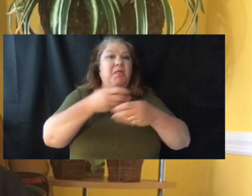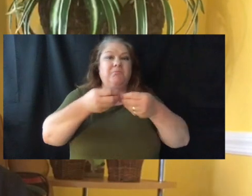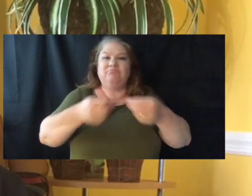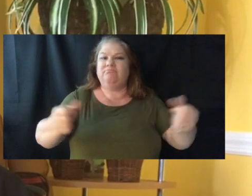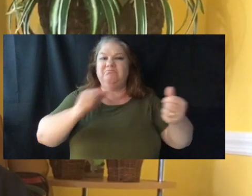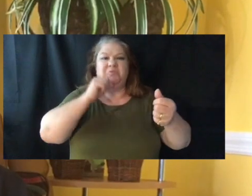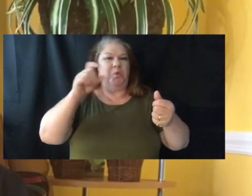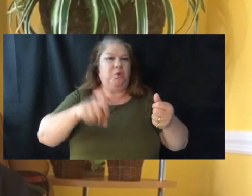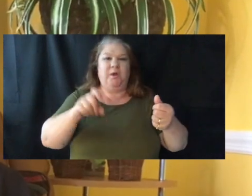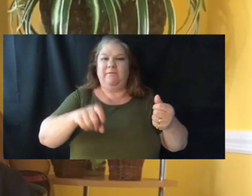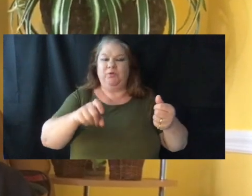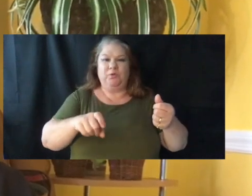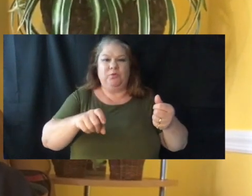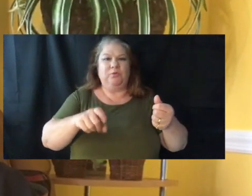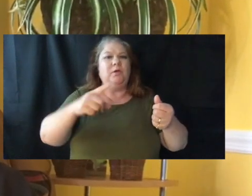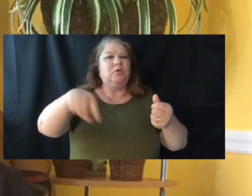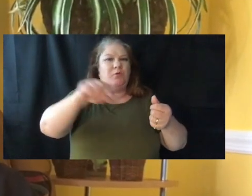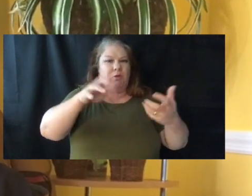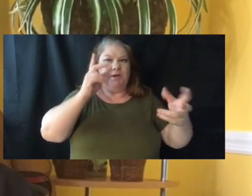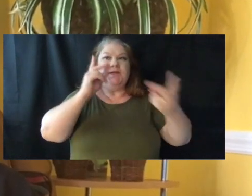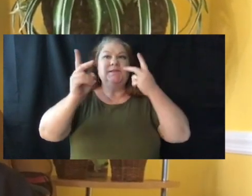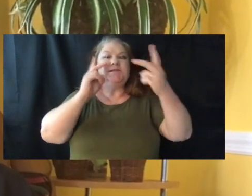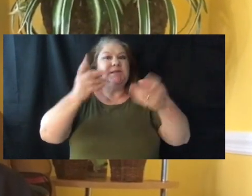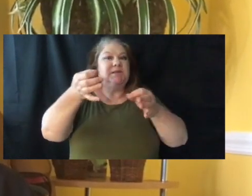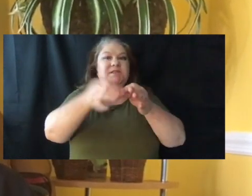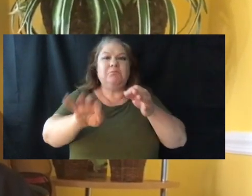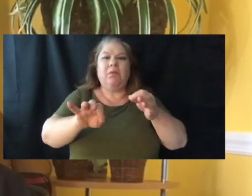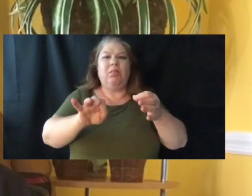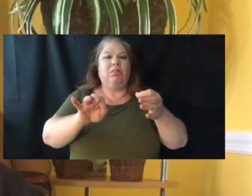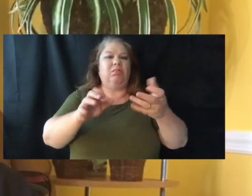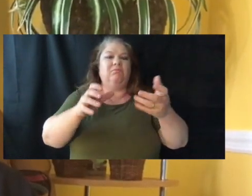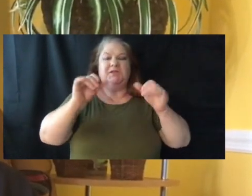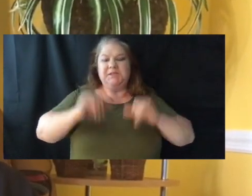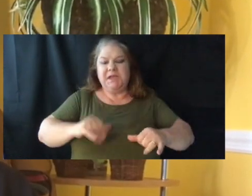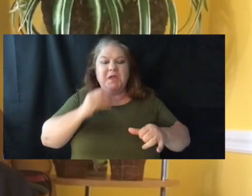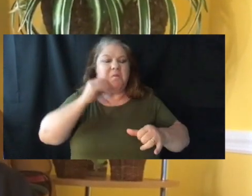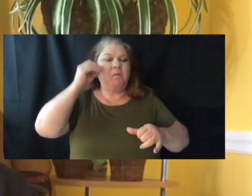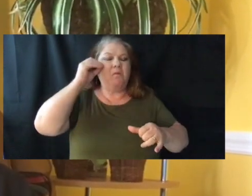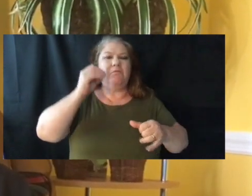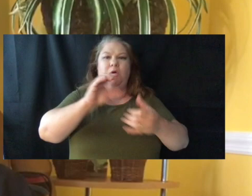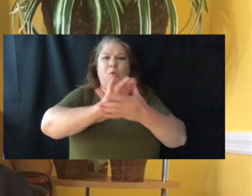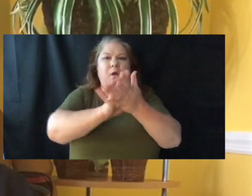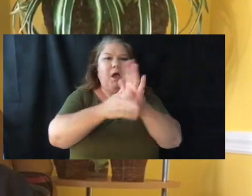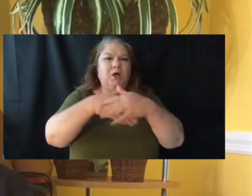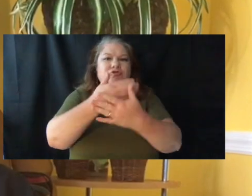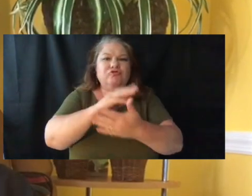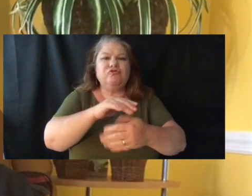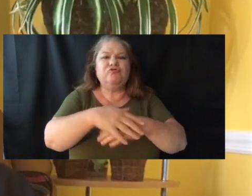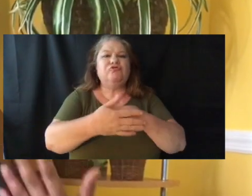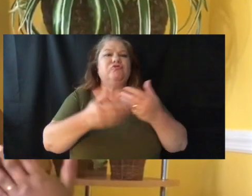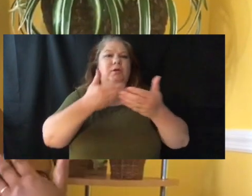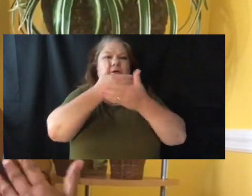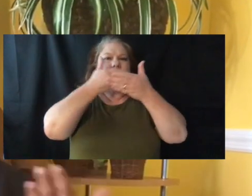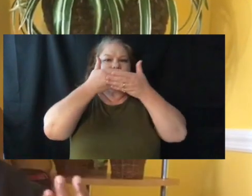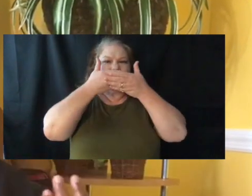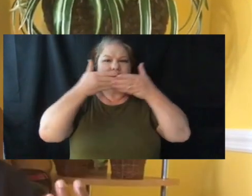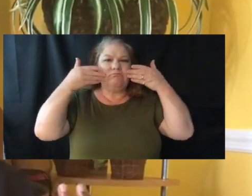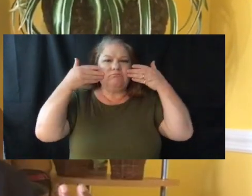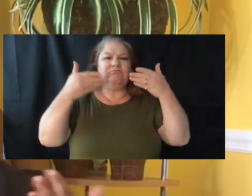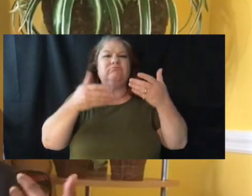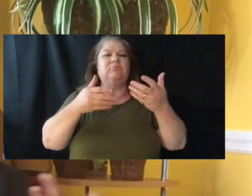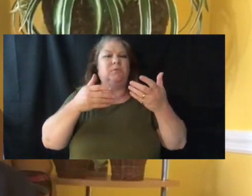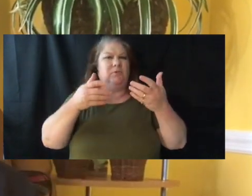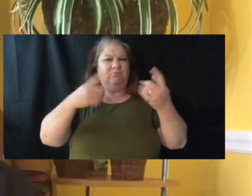very complicated. You have already seen simple things like staying home, washing hands, covering our